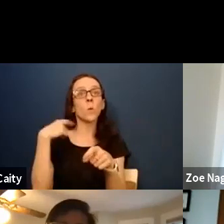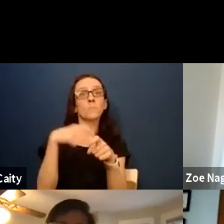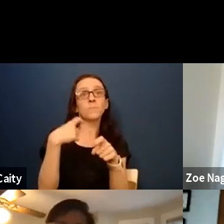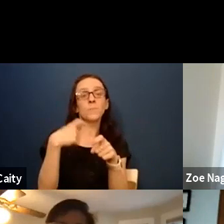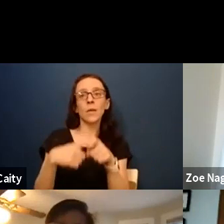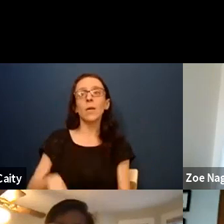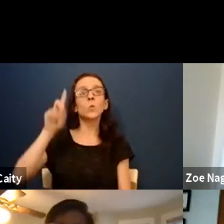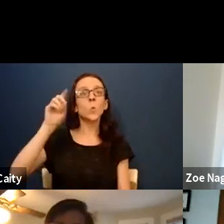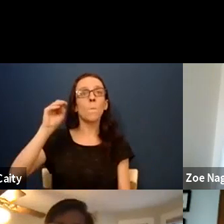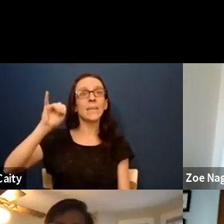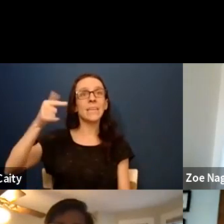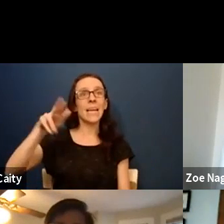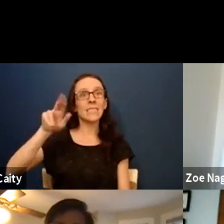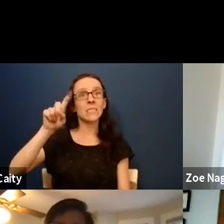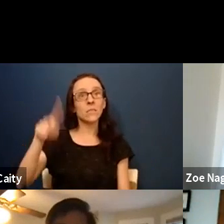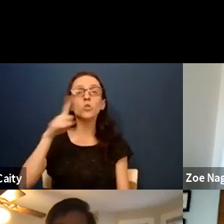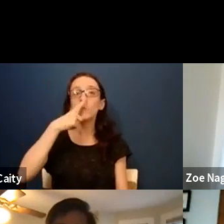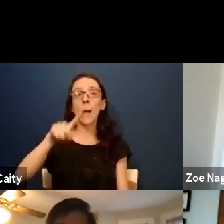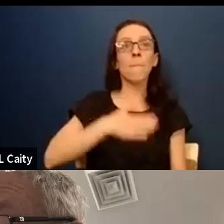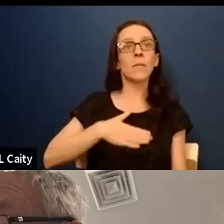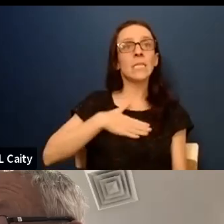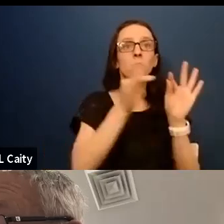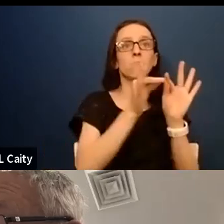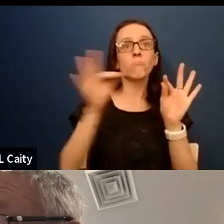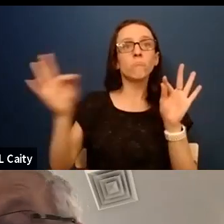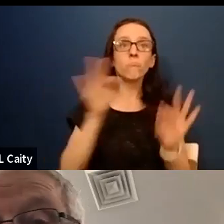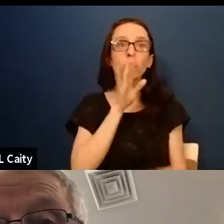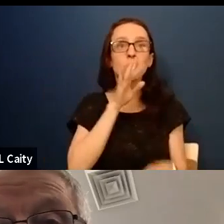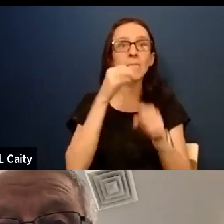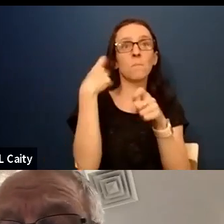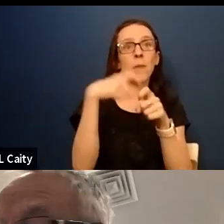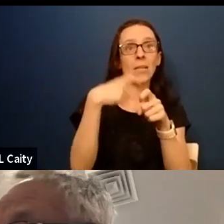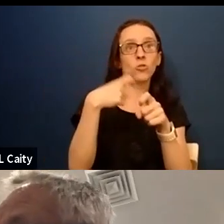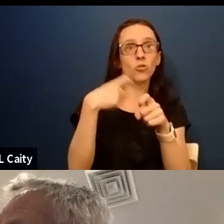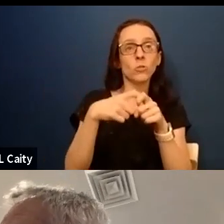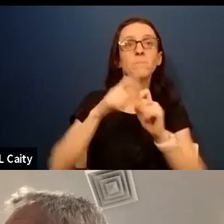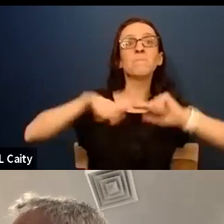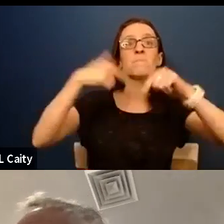please invite our Spanish-speaking audience to switch their Zoom channel in Spanish?